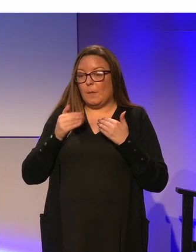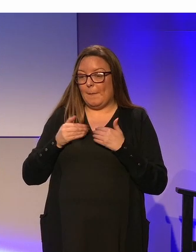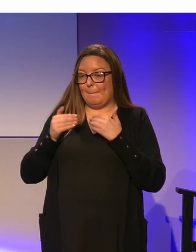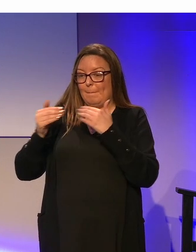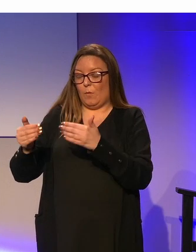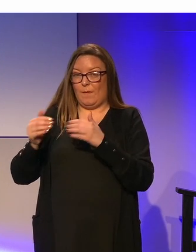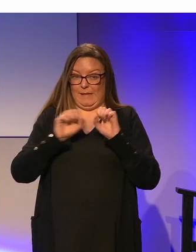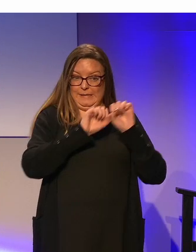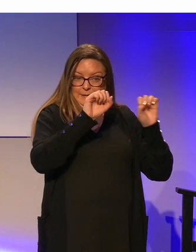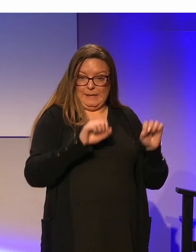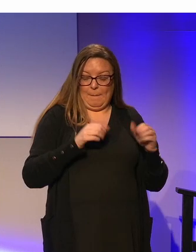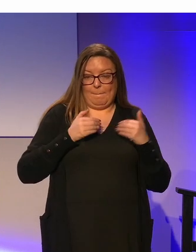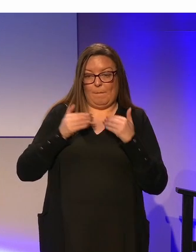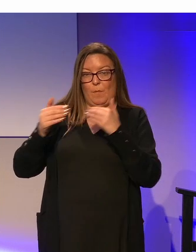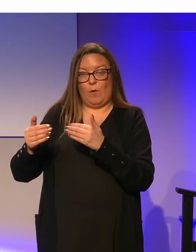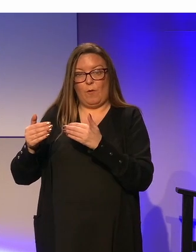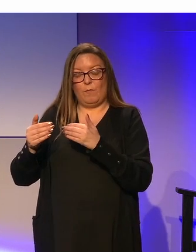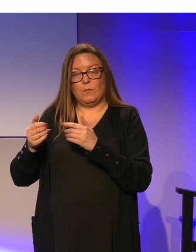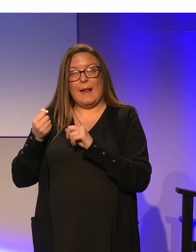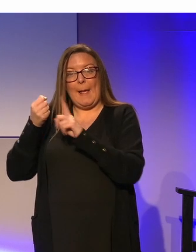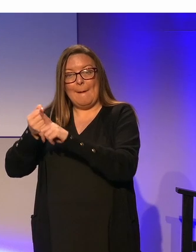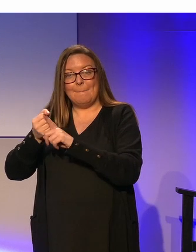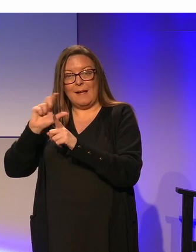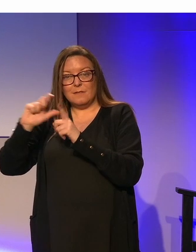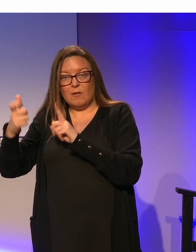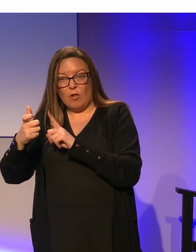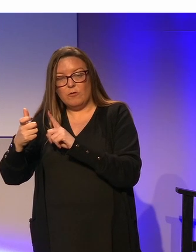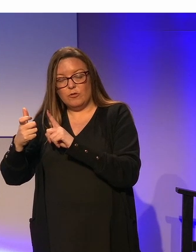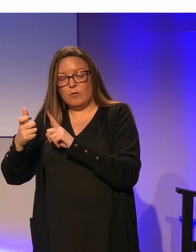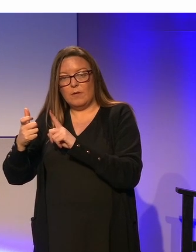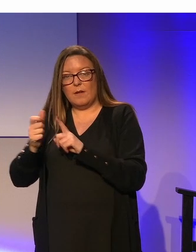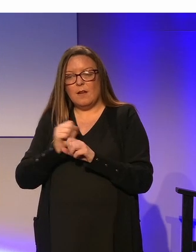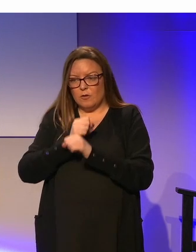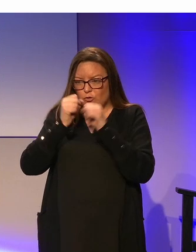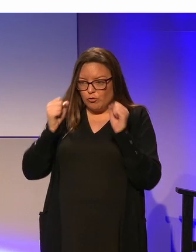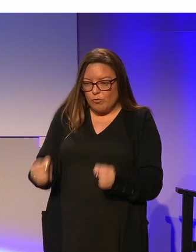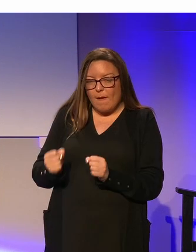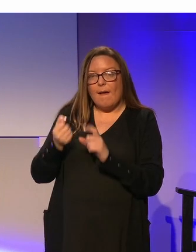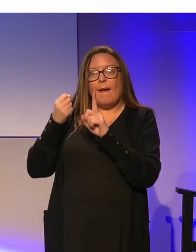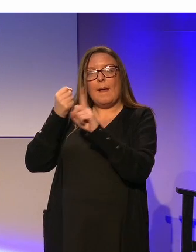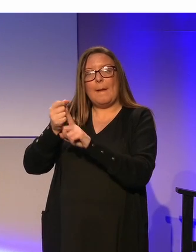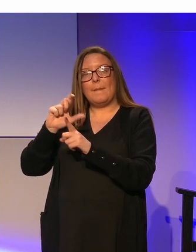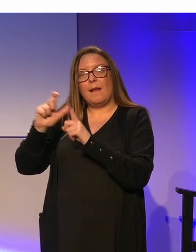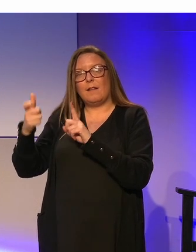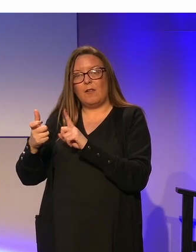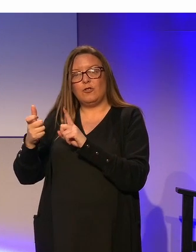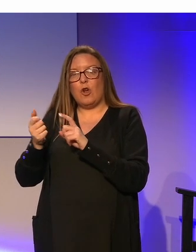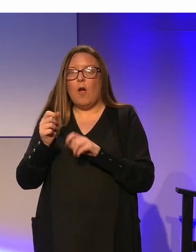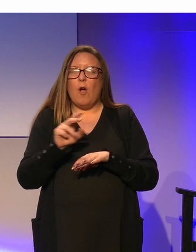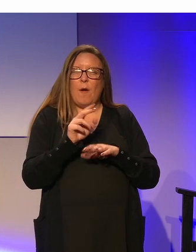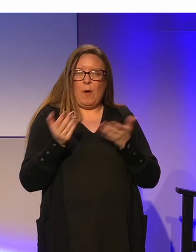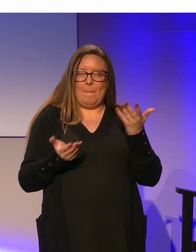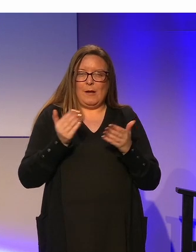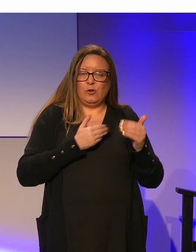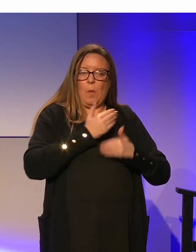towards an impact culture, to move towards the dominance of an impact culture over a process